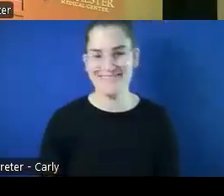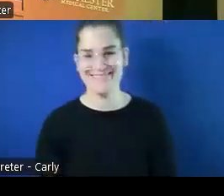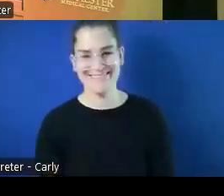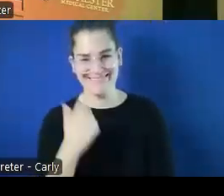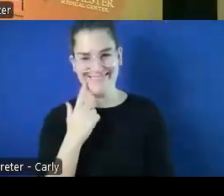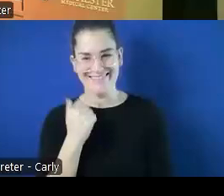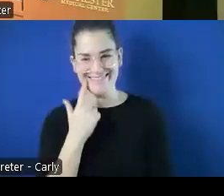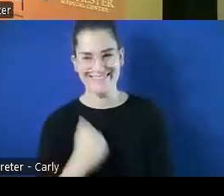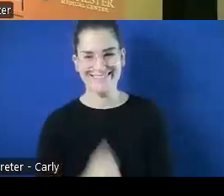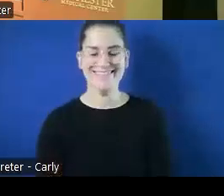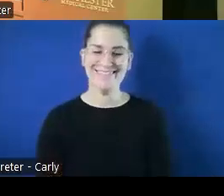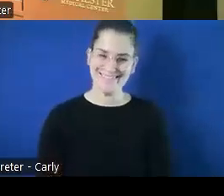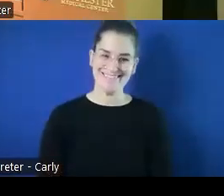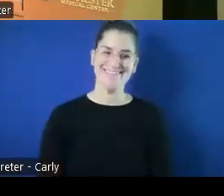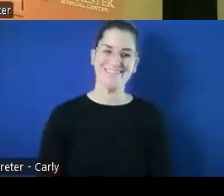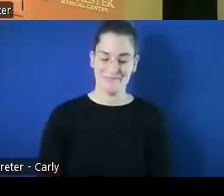Okay,